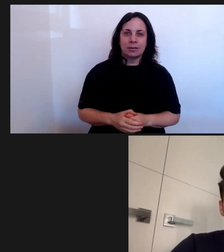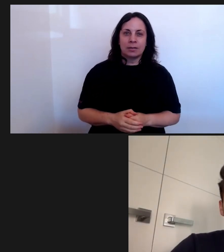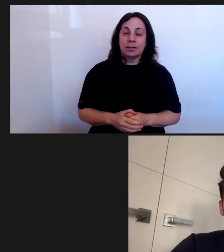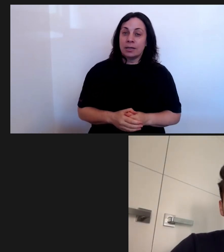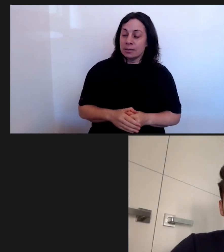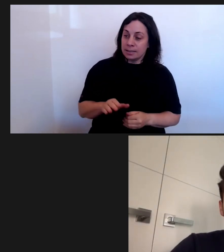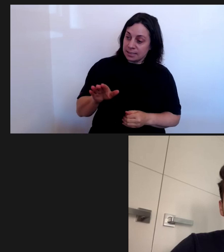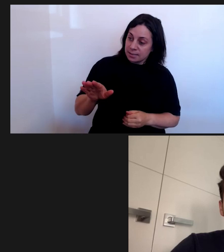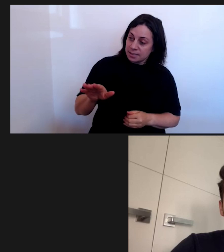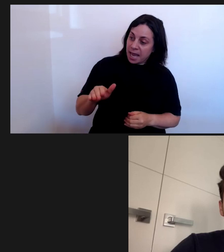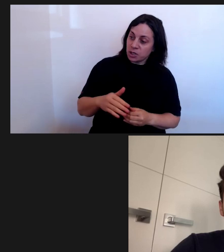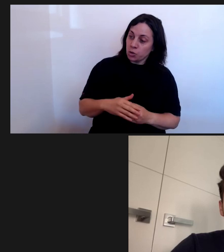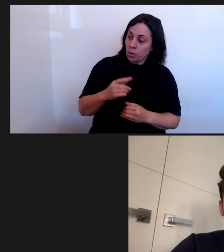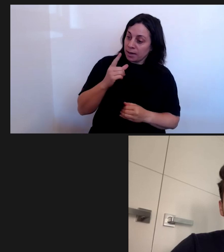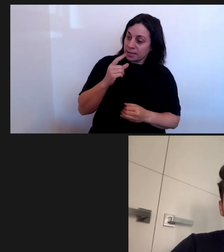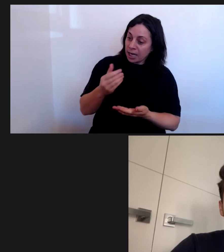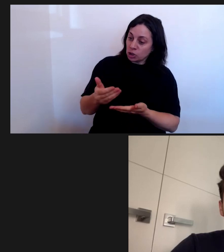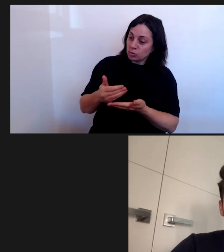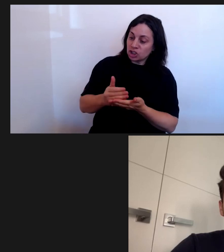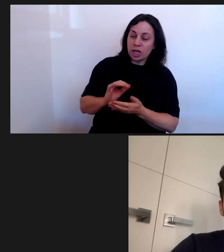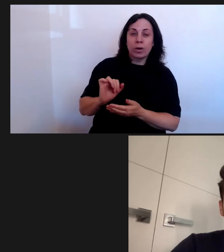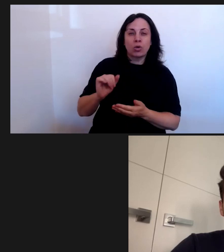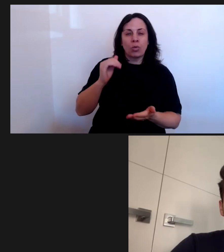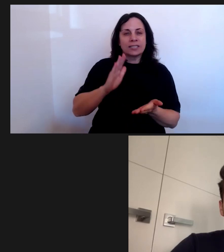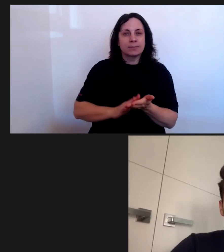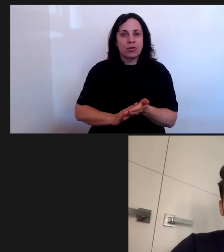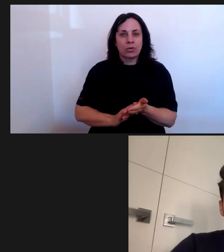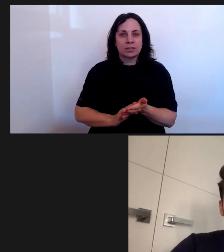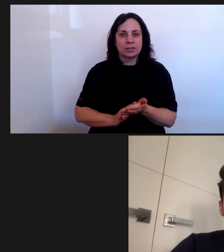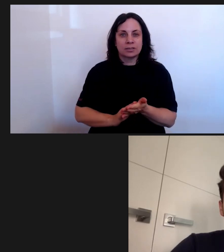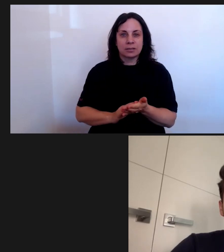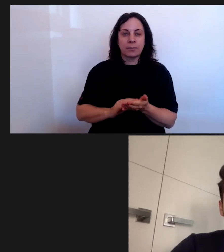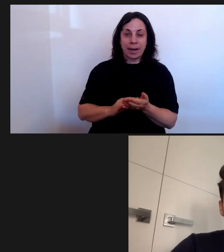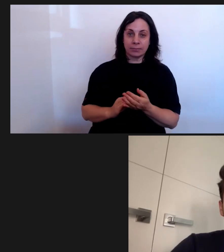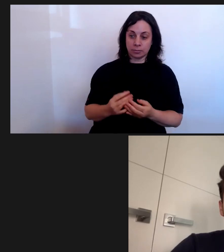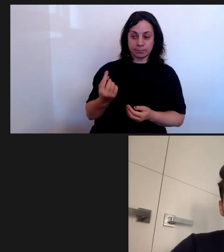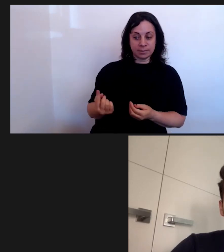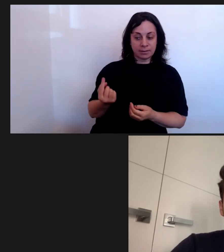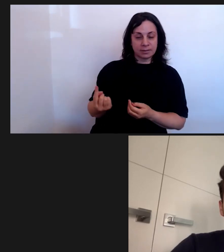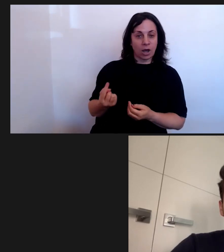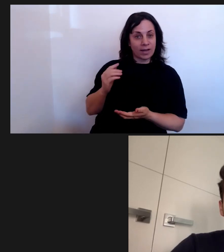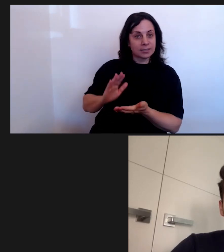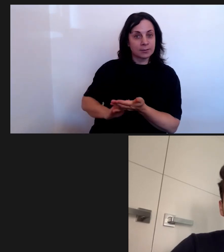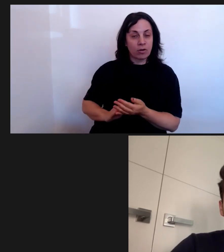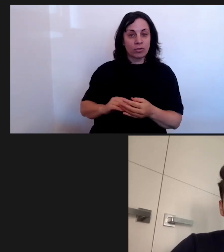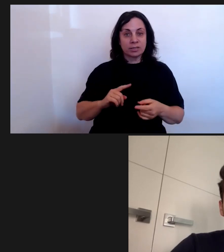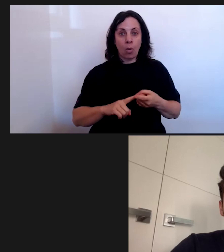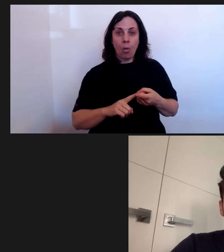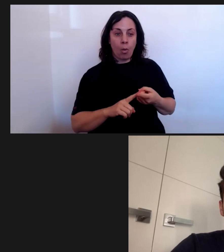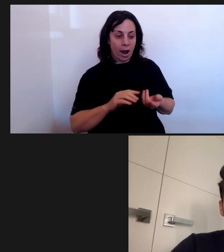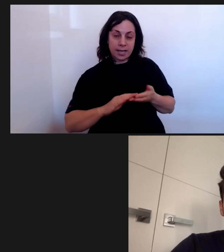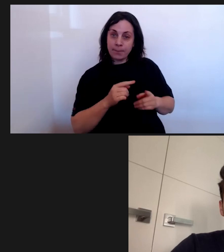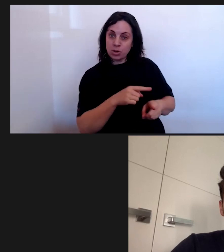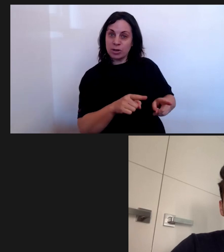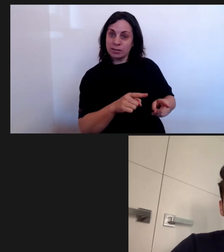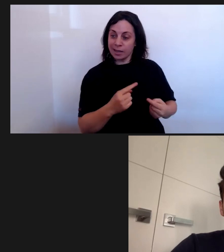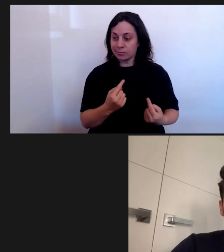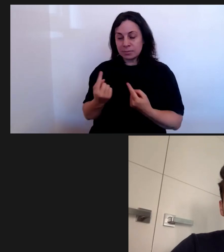Daniel, could you please share your experiences, your own as well as any experiences that communities they have shared with you